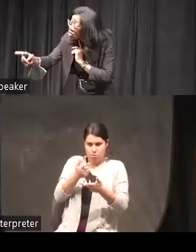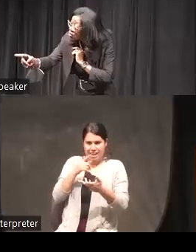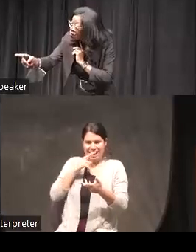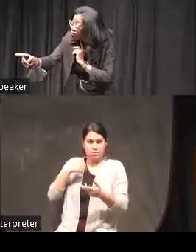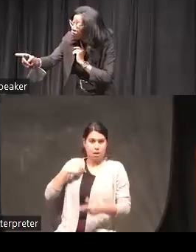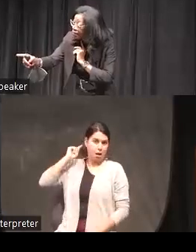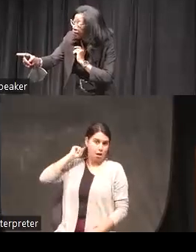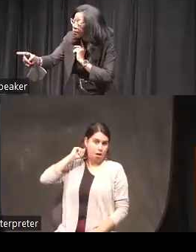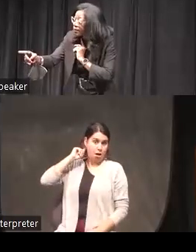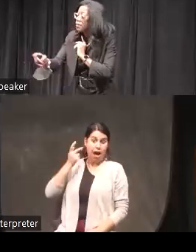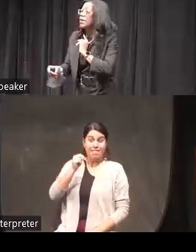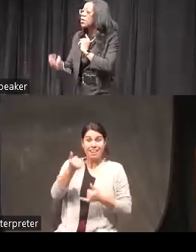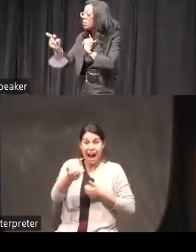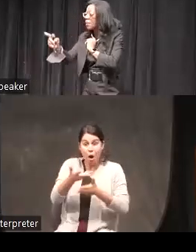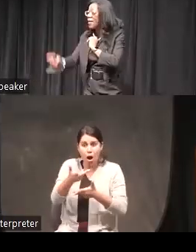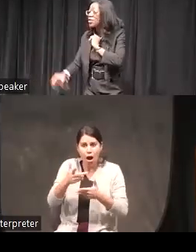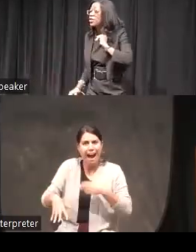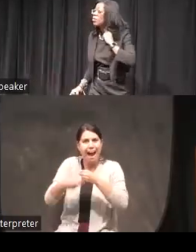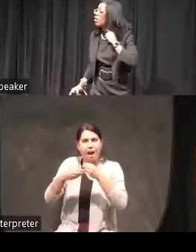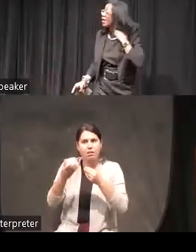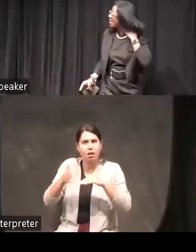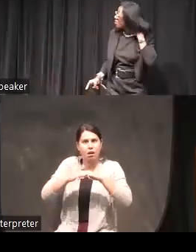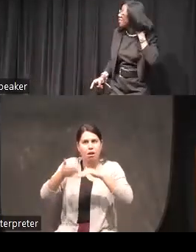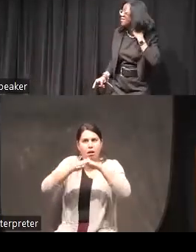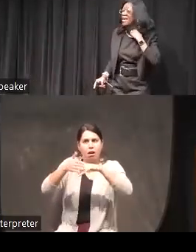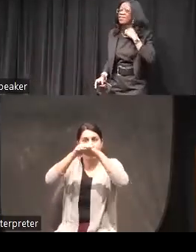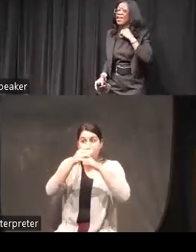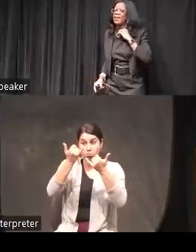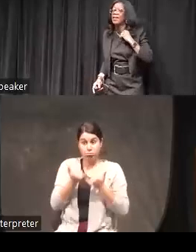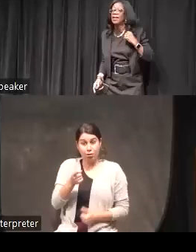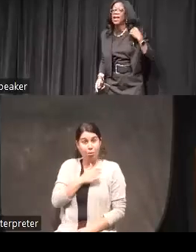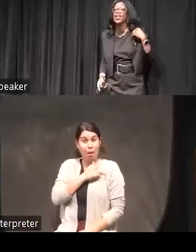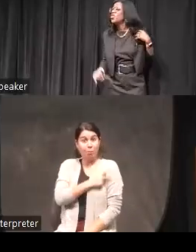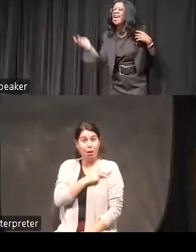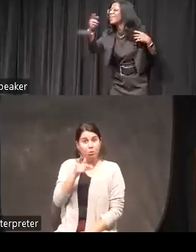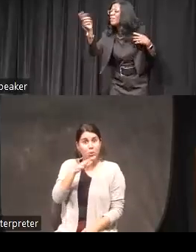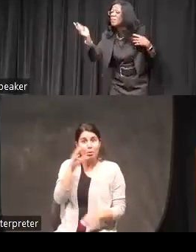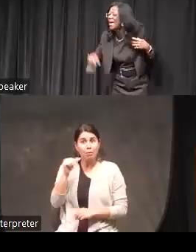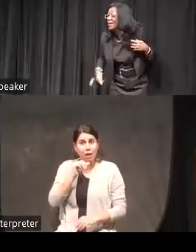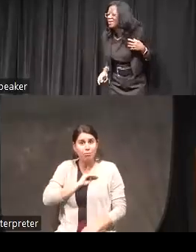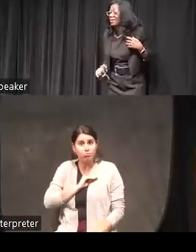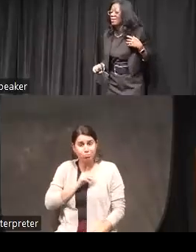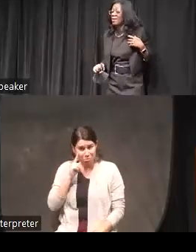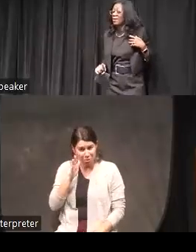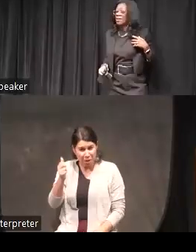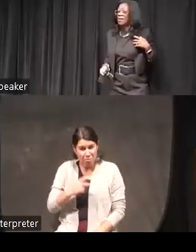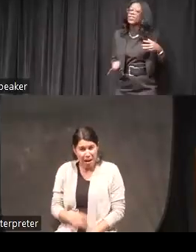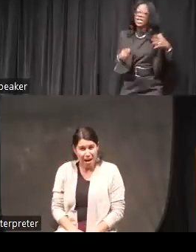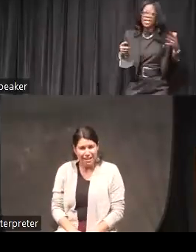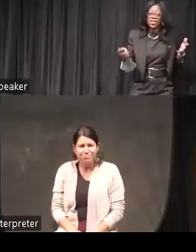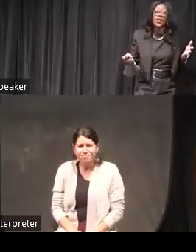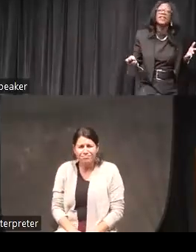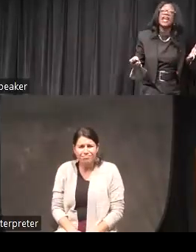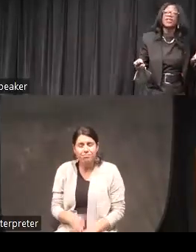with you, right? You're my patient, you're gonna walk out of it pretty dissatisfied, you're not coming back. And